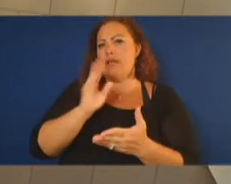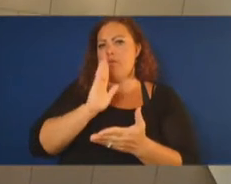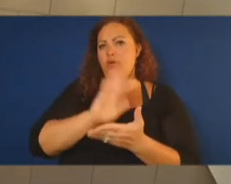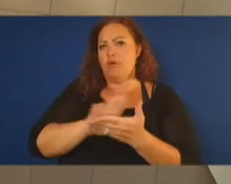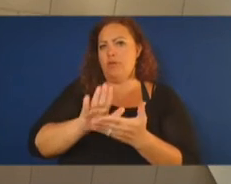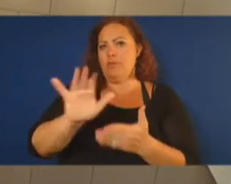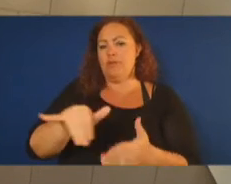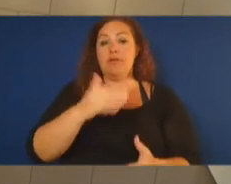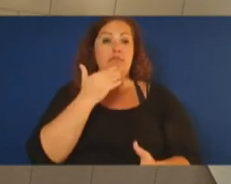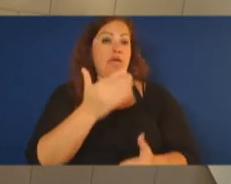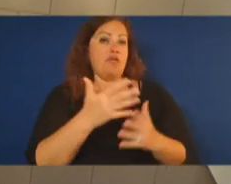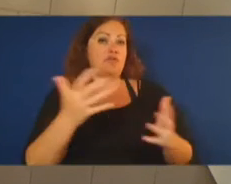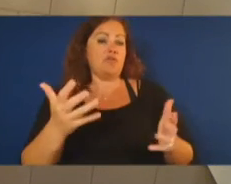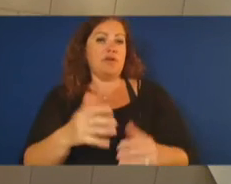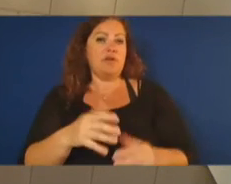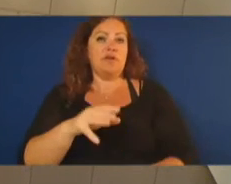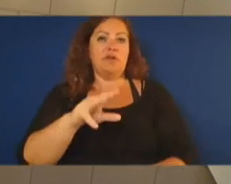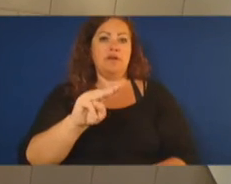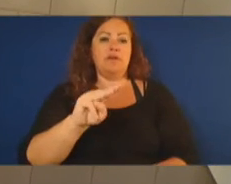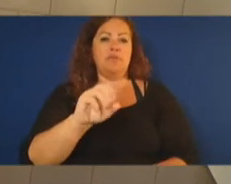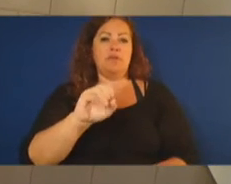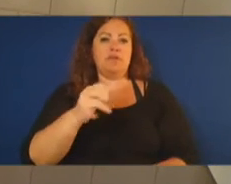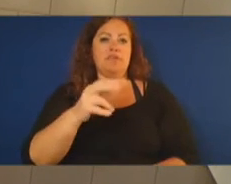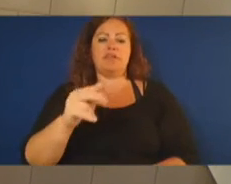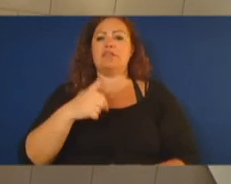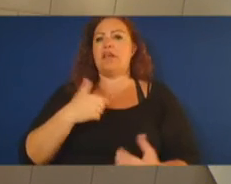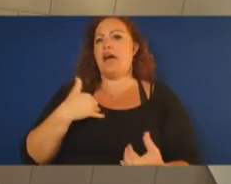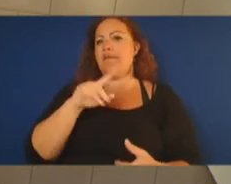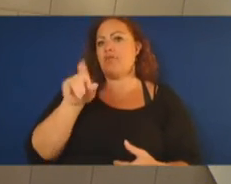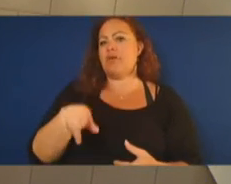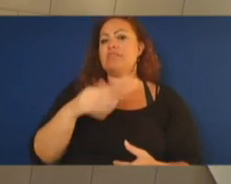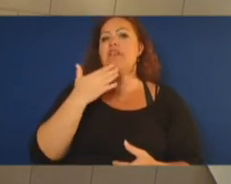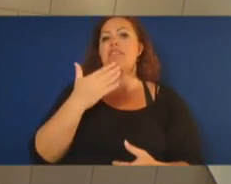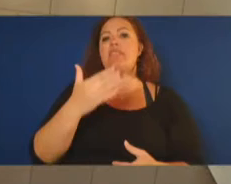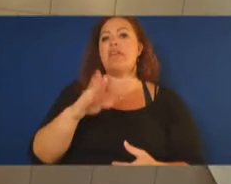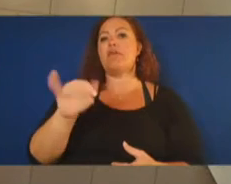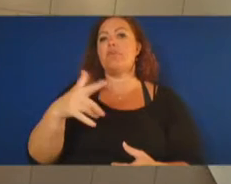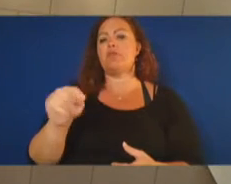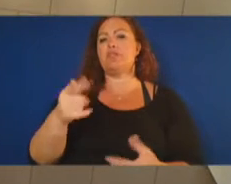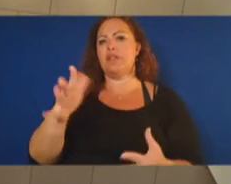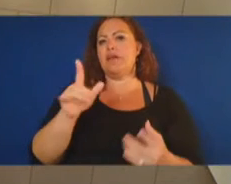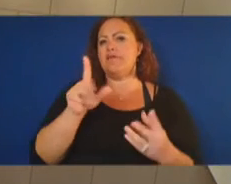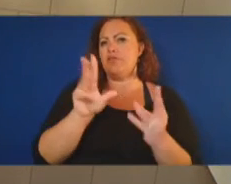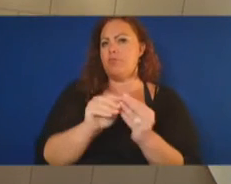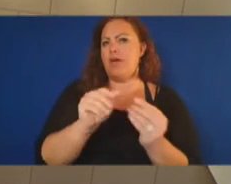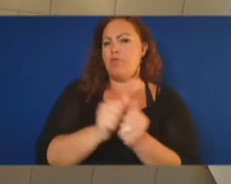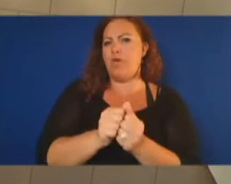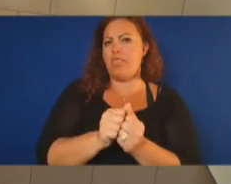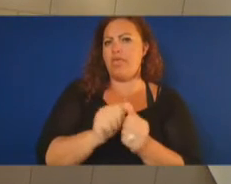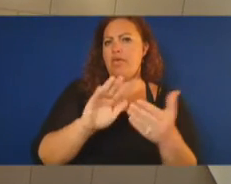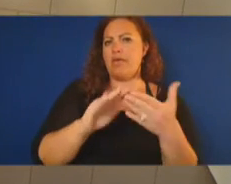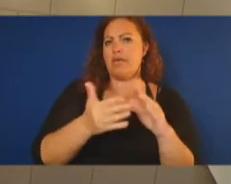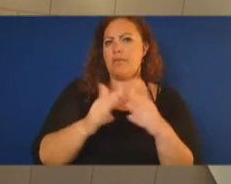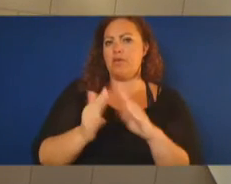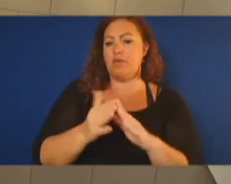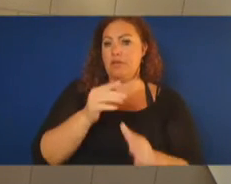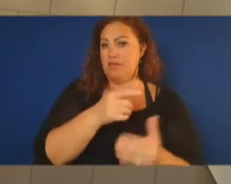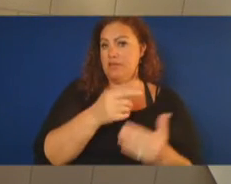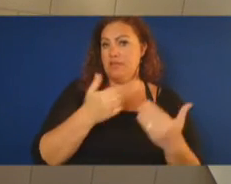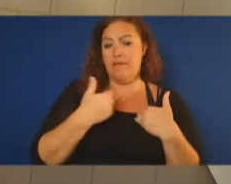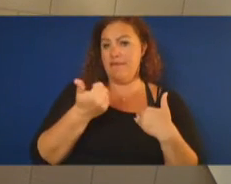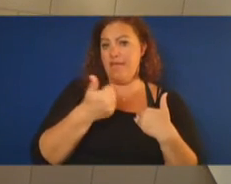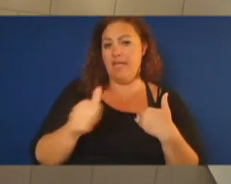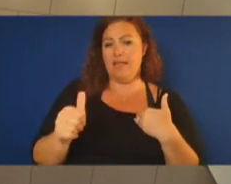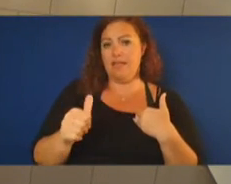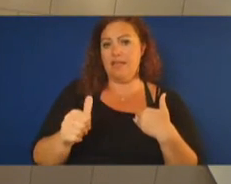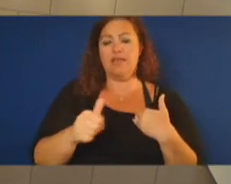much Miss Johnson I have a question I'm sorry um thank you Bridget have you met with the community has there been any we had